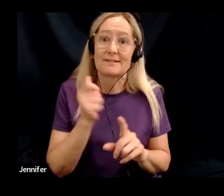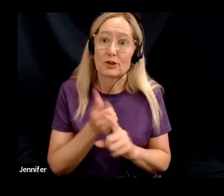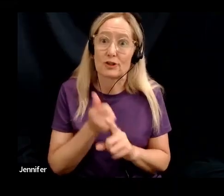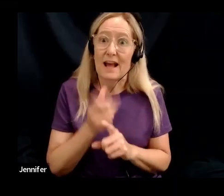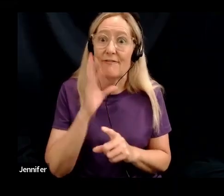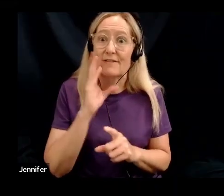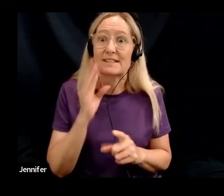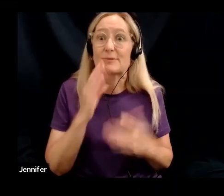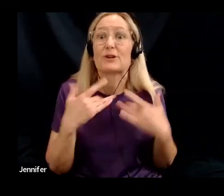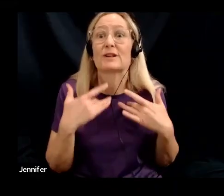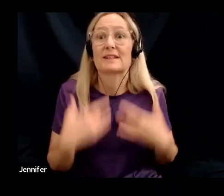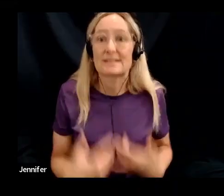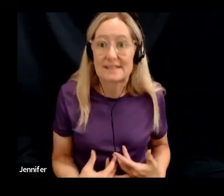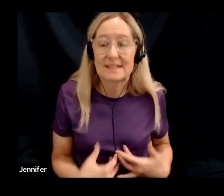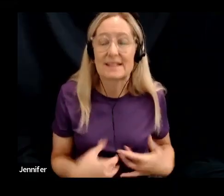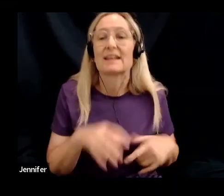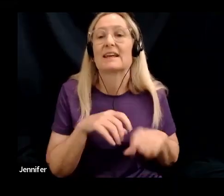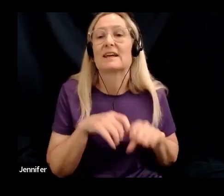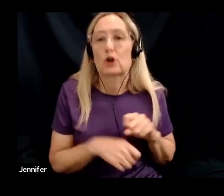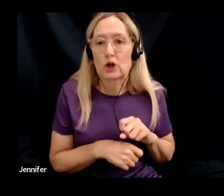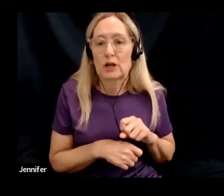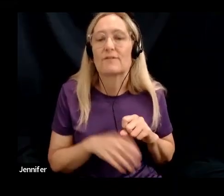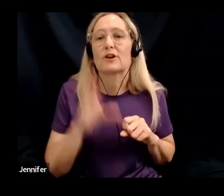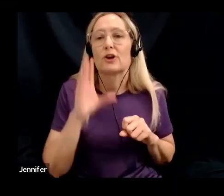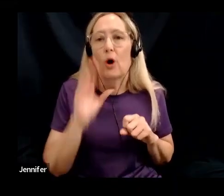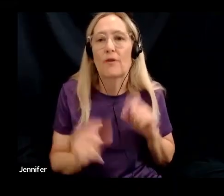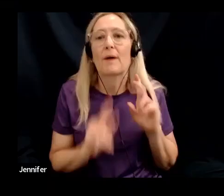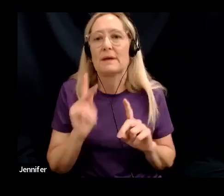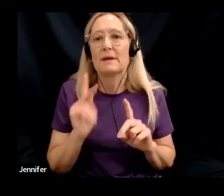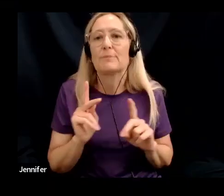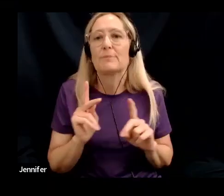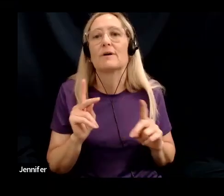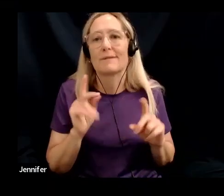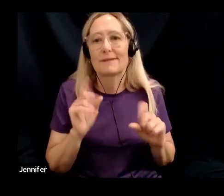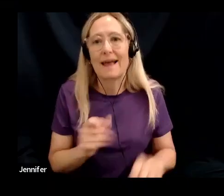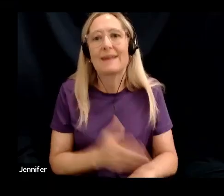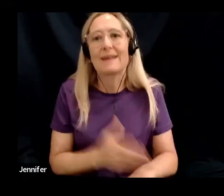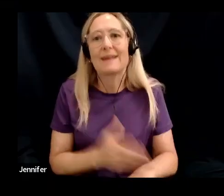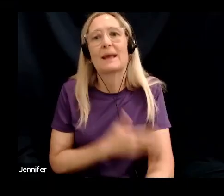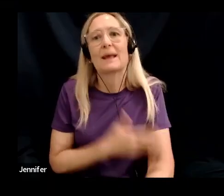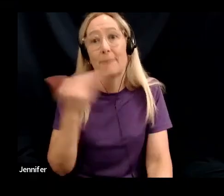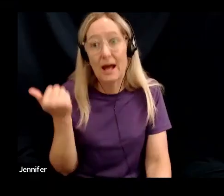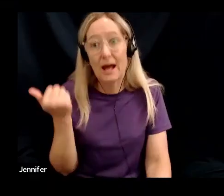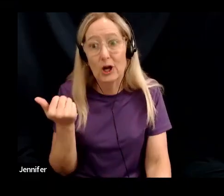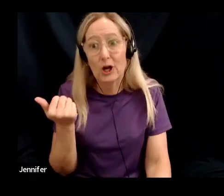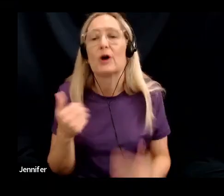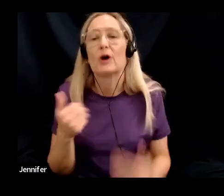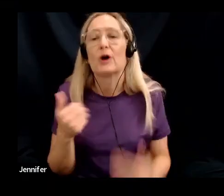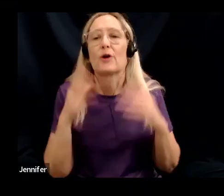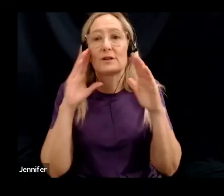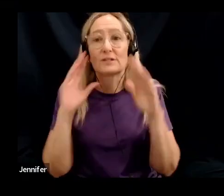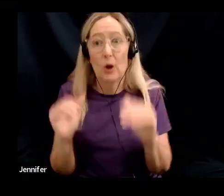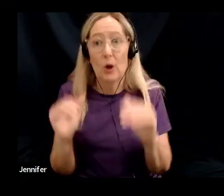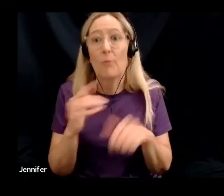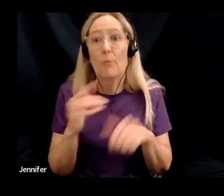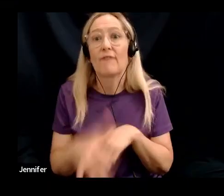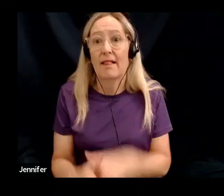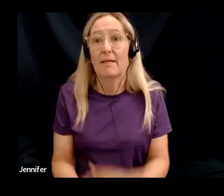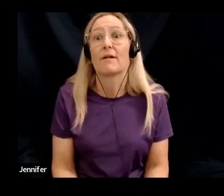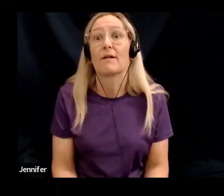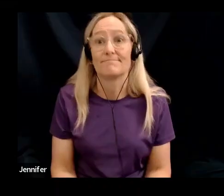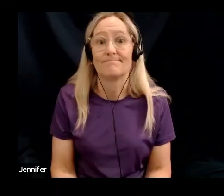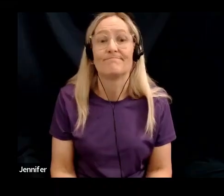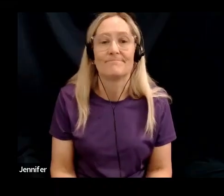intense sadness or grief, know that people can get better, right? There is hope. There is help available.